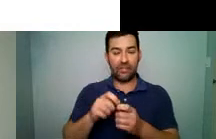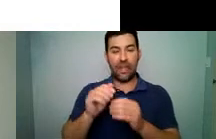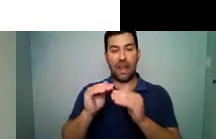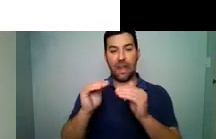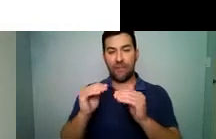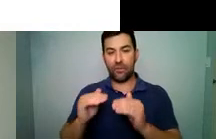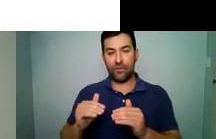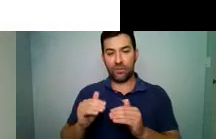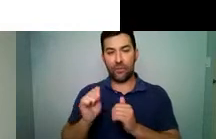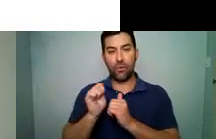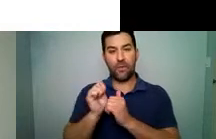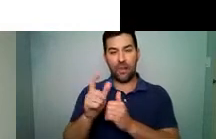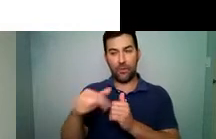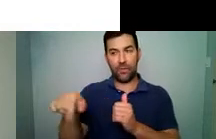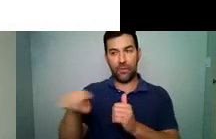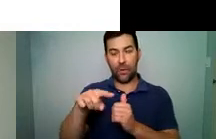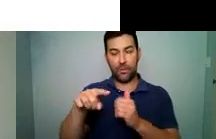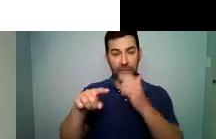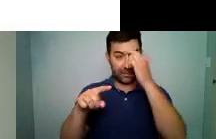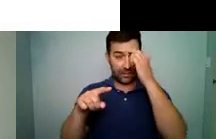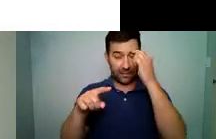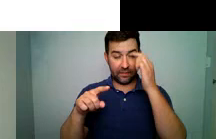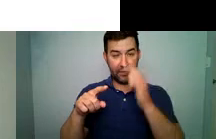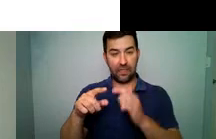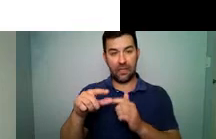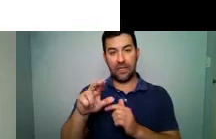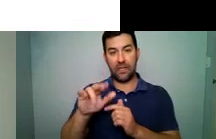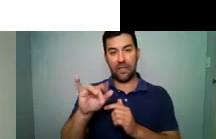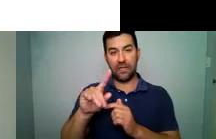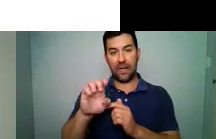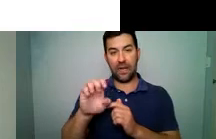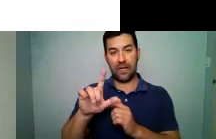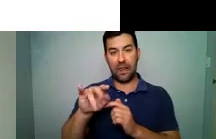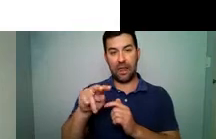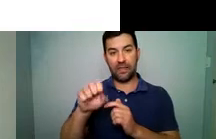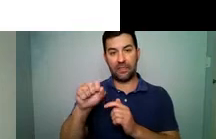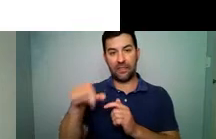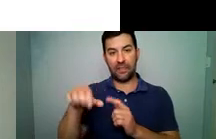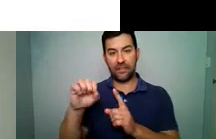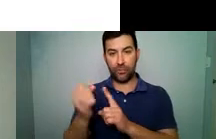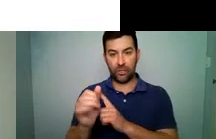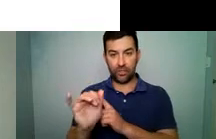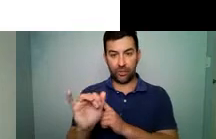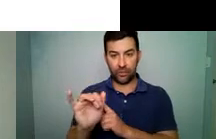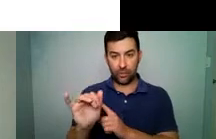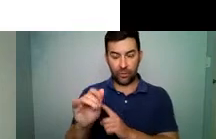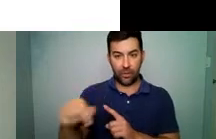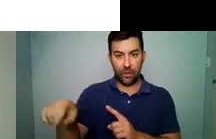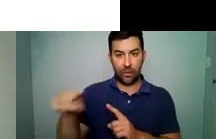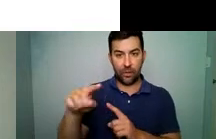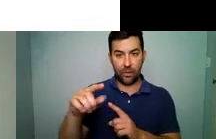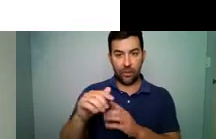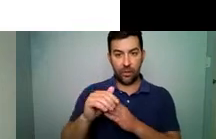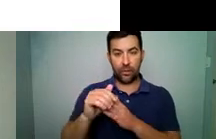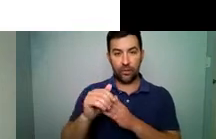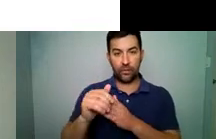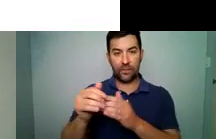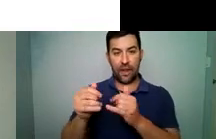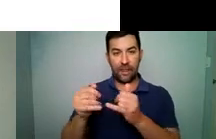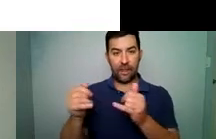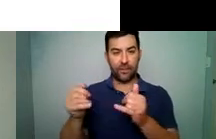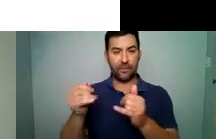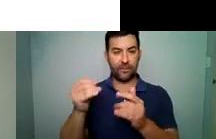those guidelines in this case as well. Those guidelines are, if Seth, I know